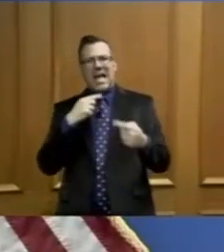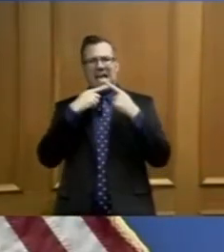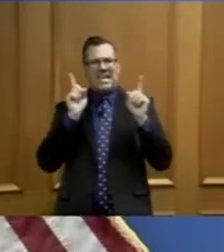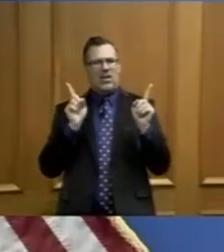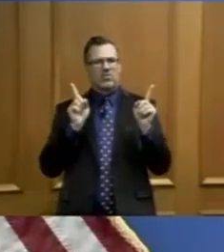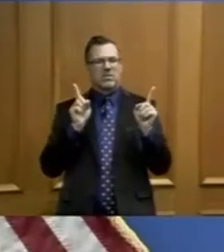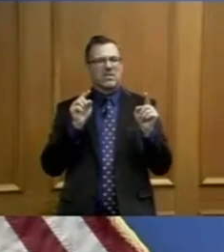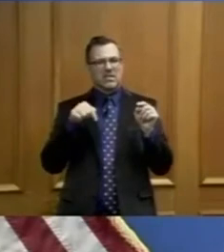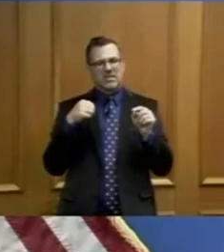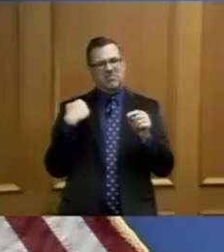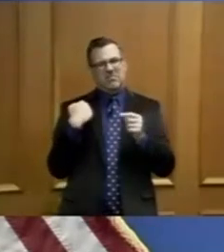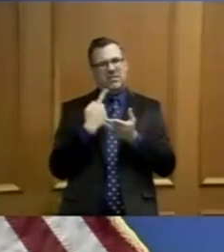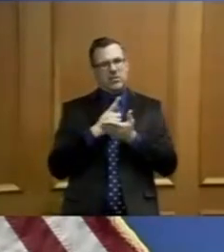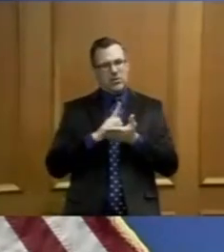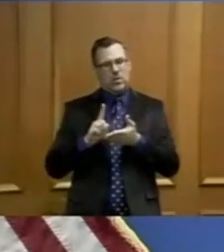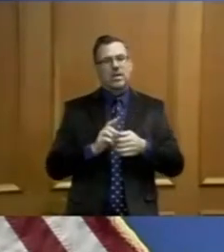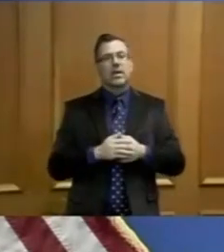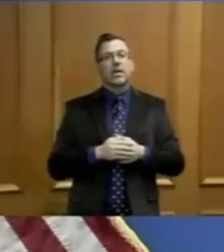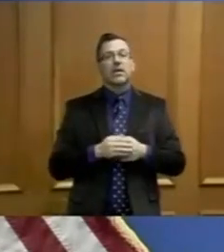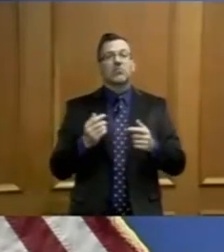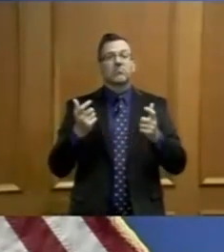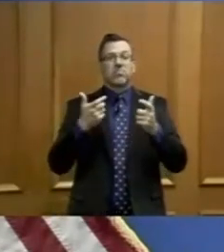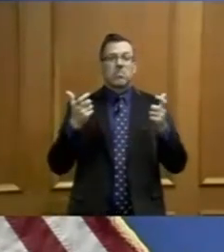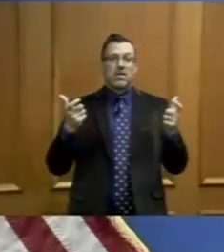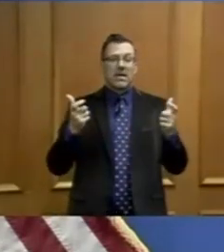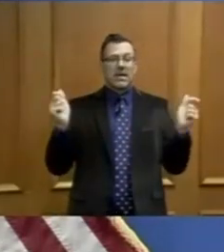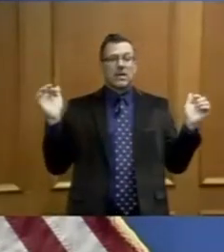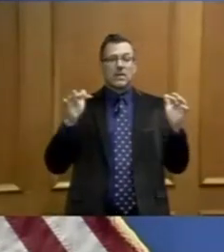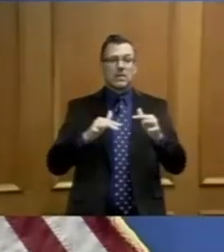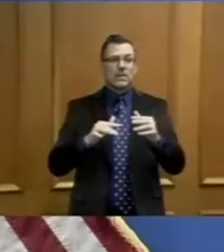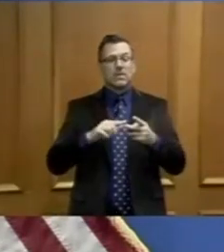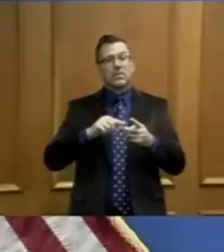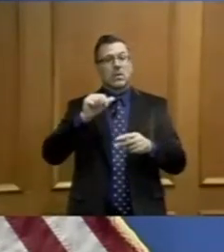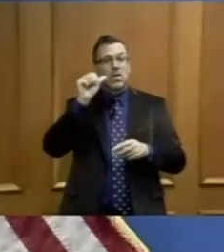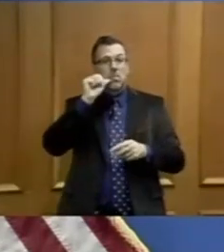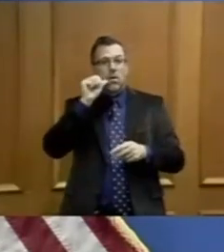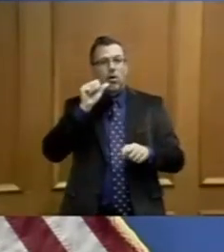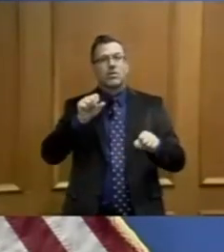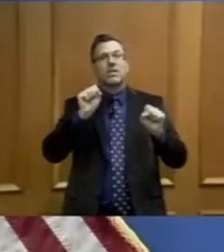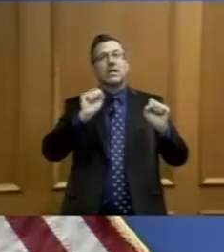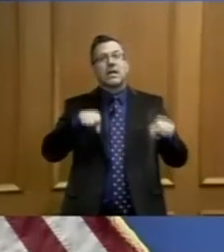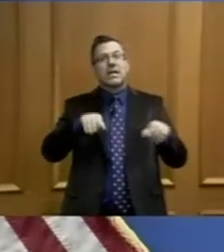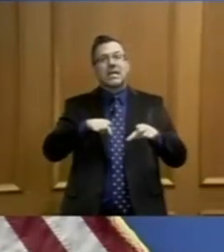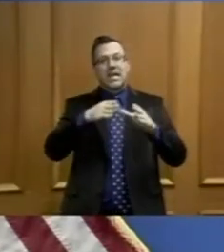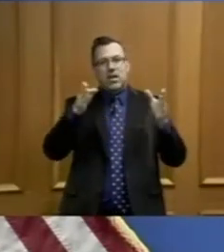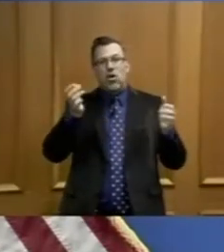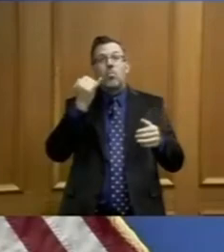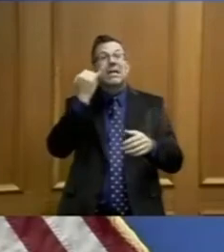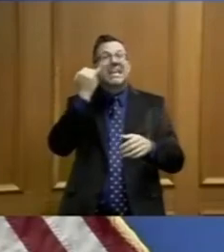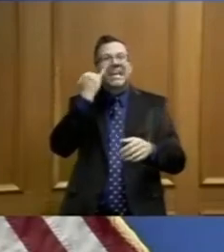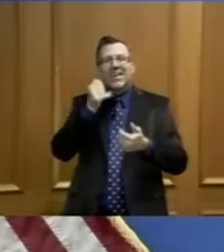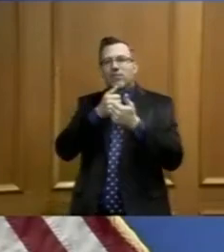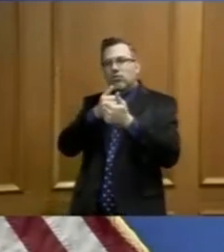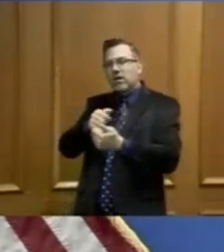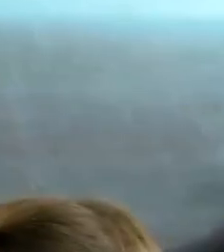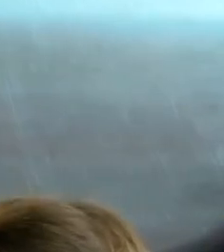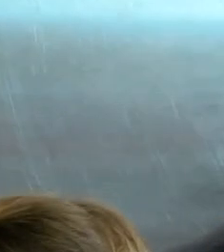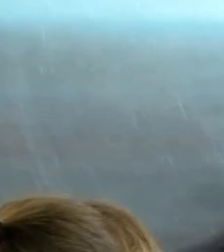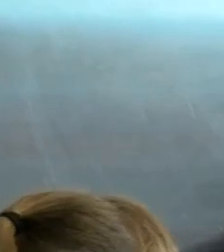attractions and bars may reopen if their operations are consistent with the Tennessee pledge guidelines.